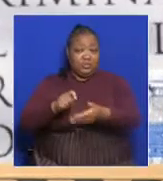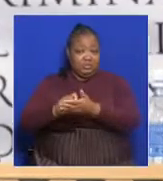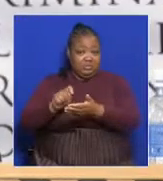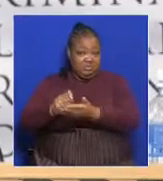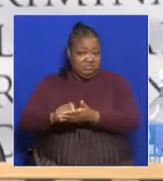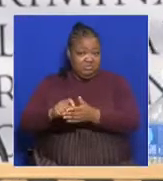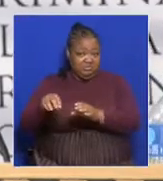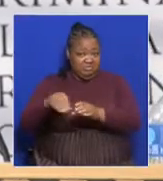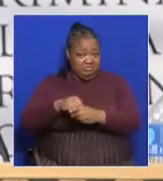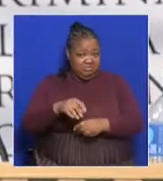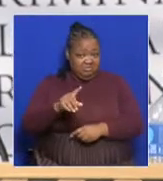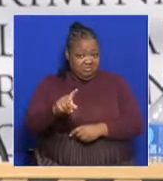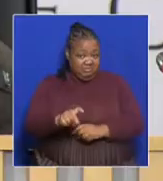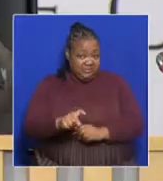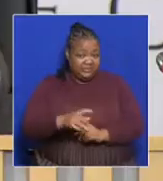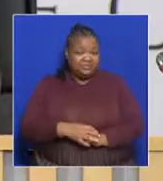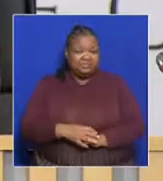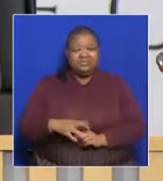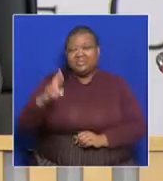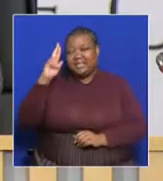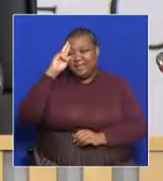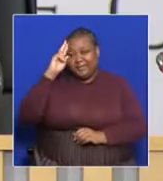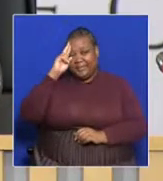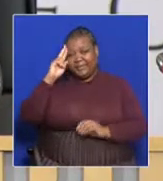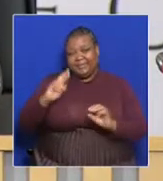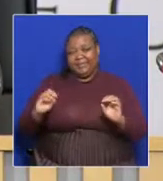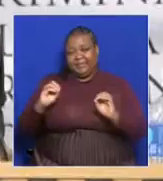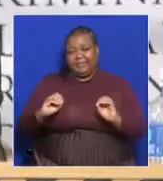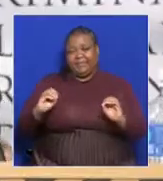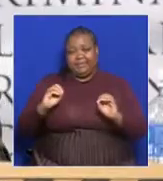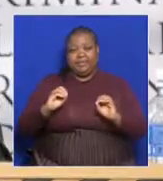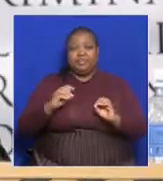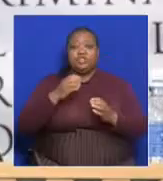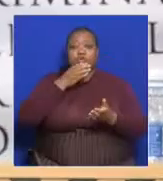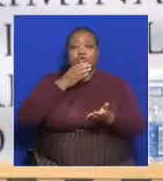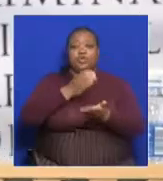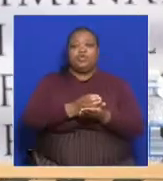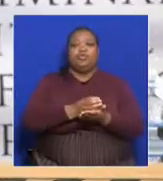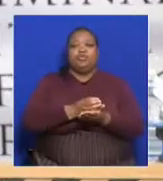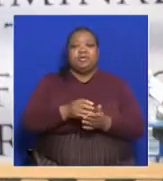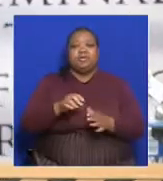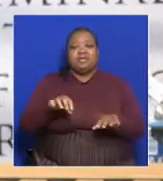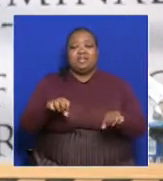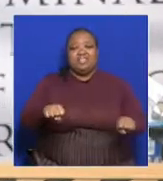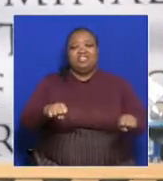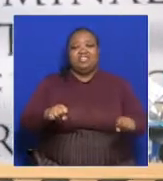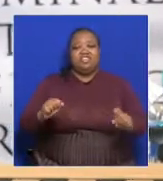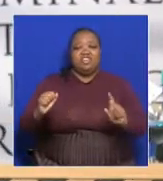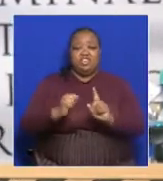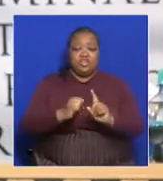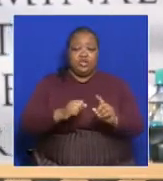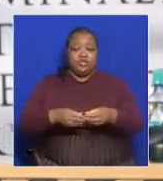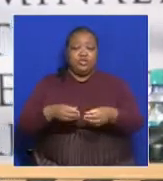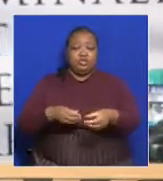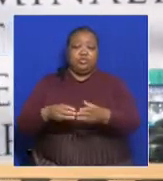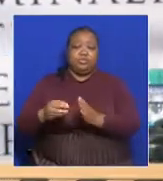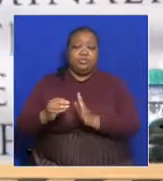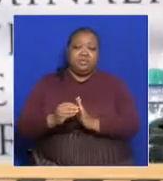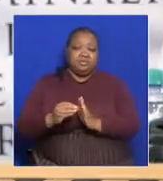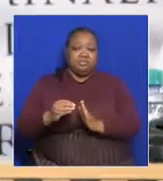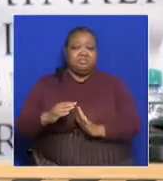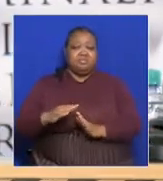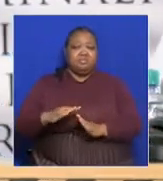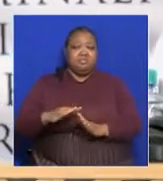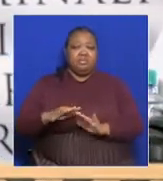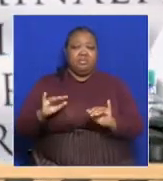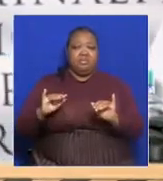I can't recall contributing to it. I'll confirm that your seizure is in this document as one of the major heroin and cocaine seizures